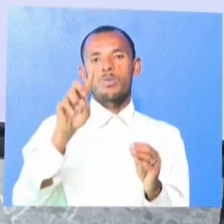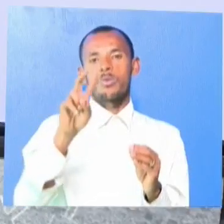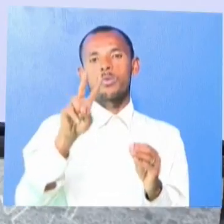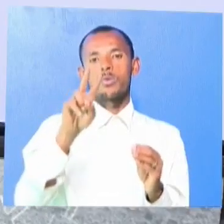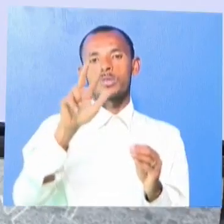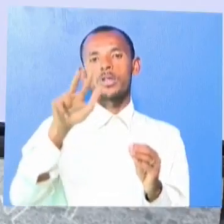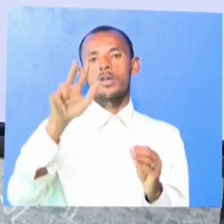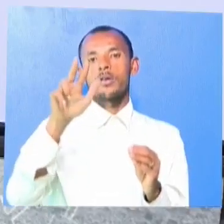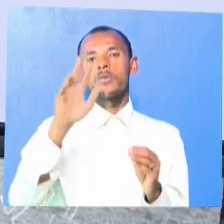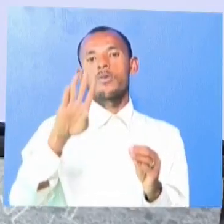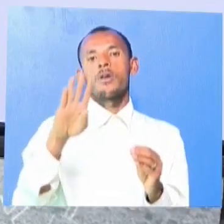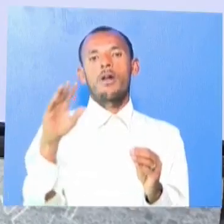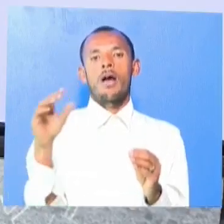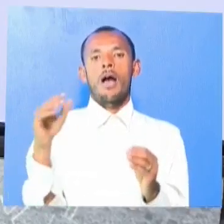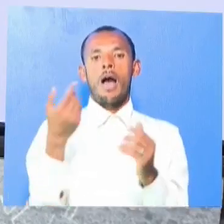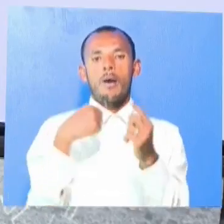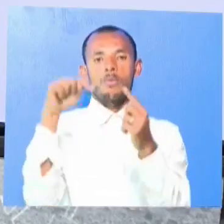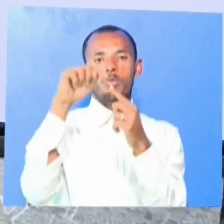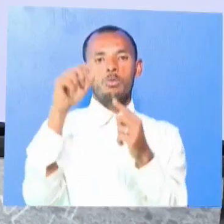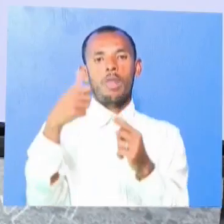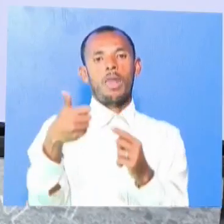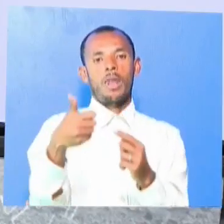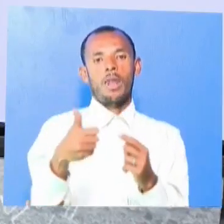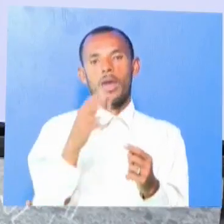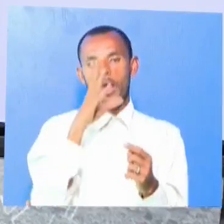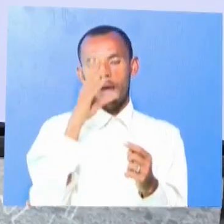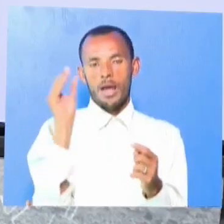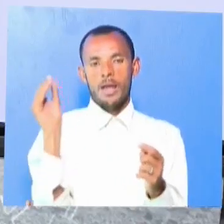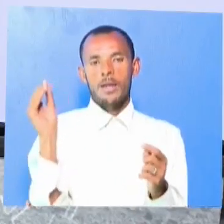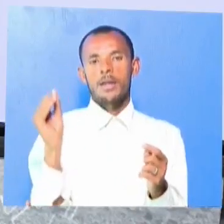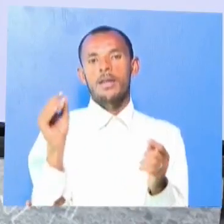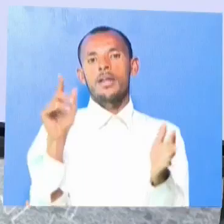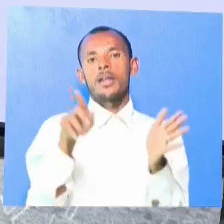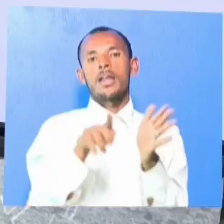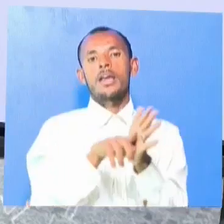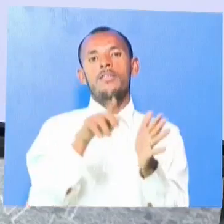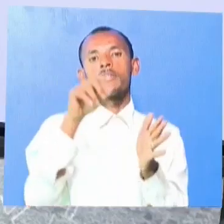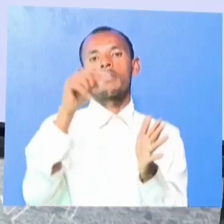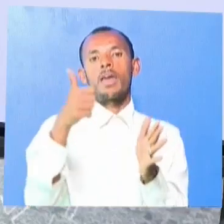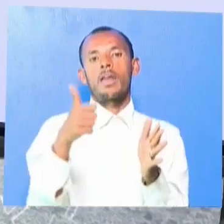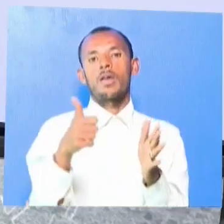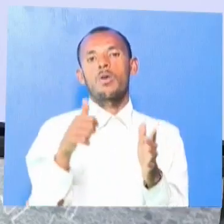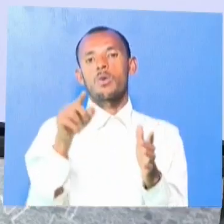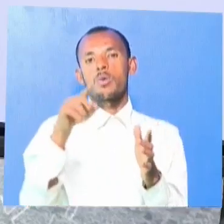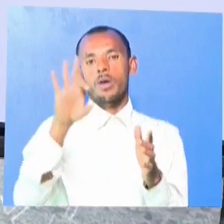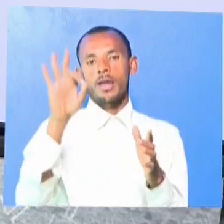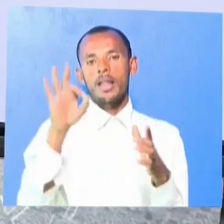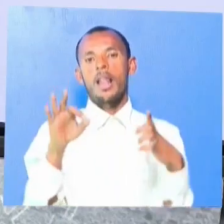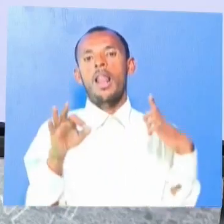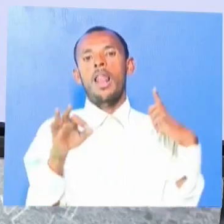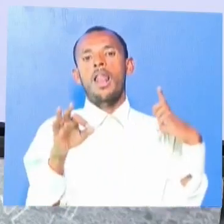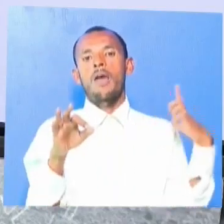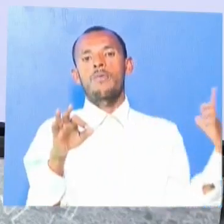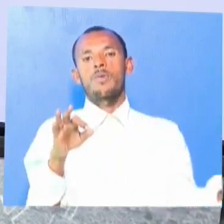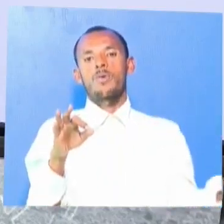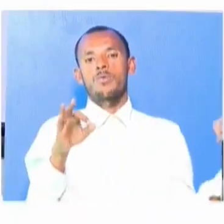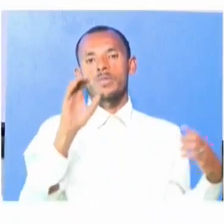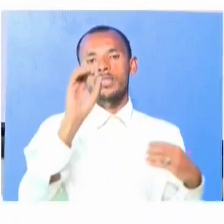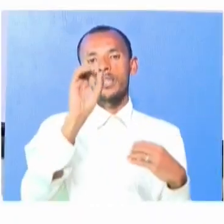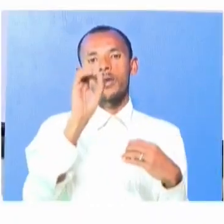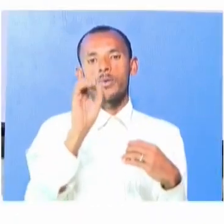as somewhere that point. And negative 10, you will have negative 10 to the left of 0.